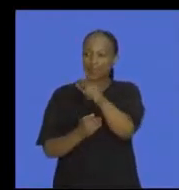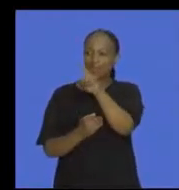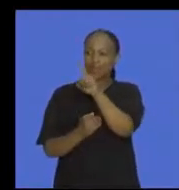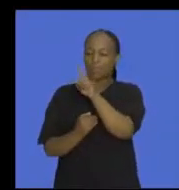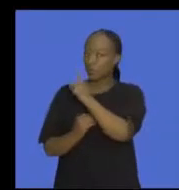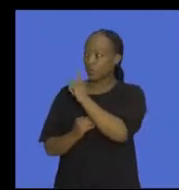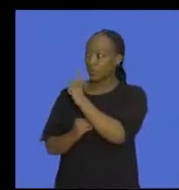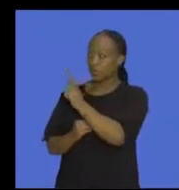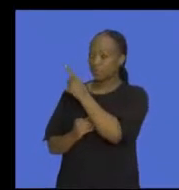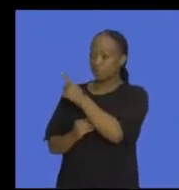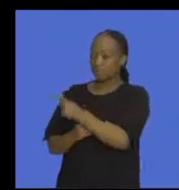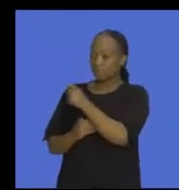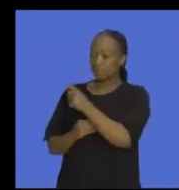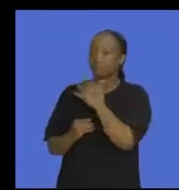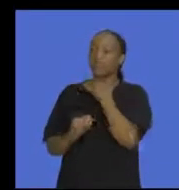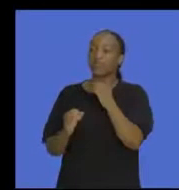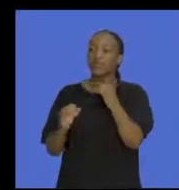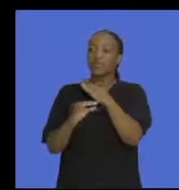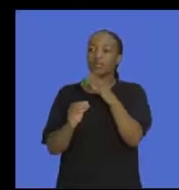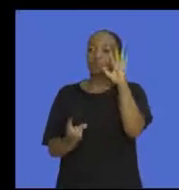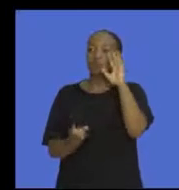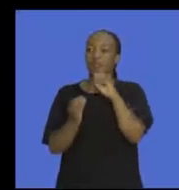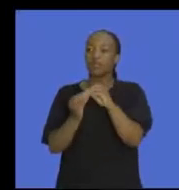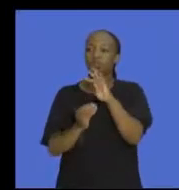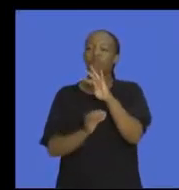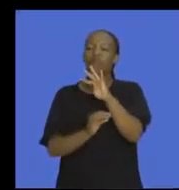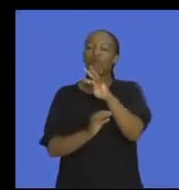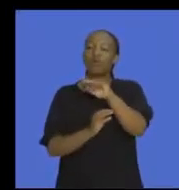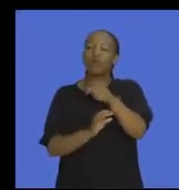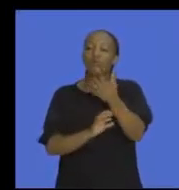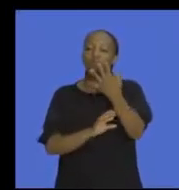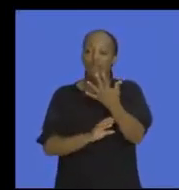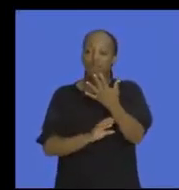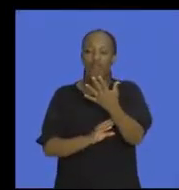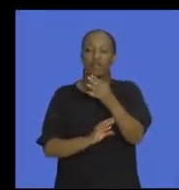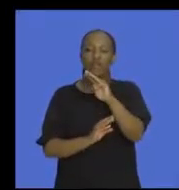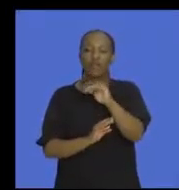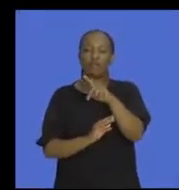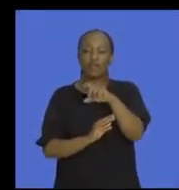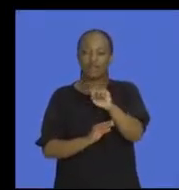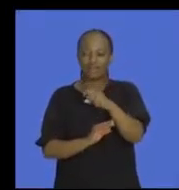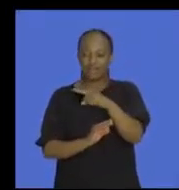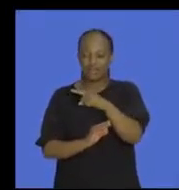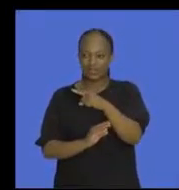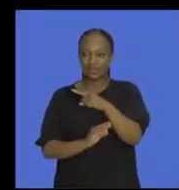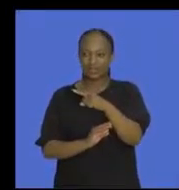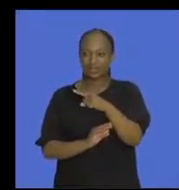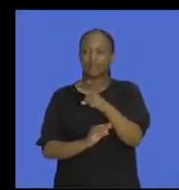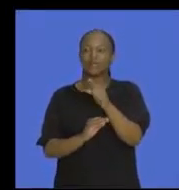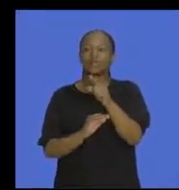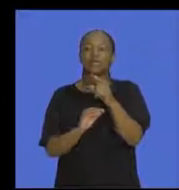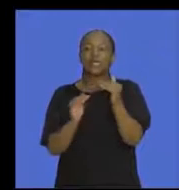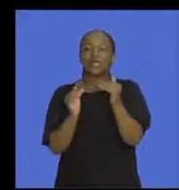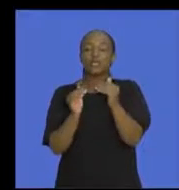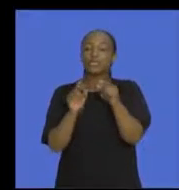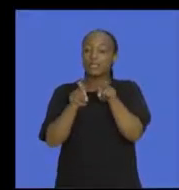is about the current, so our total, which is 4.5 amperes, okay, is equals